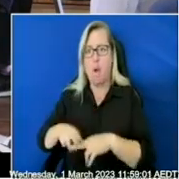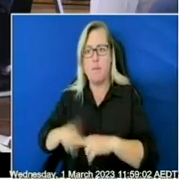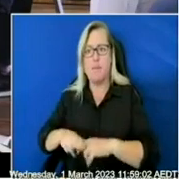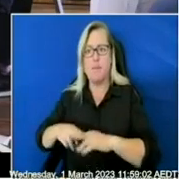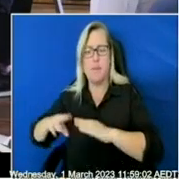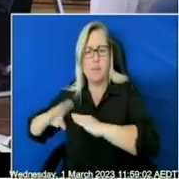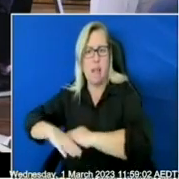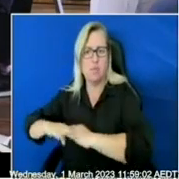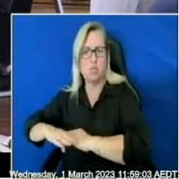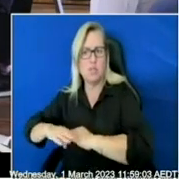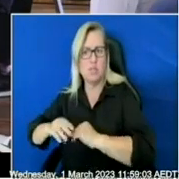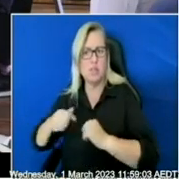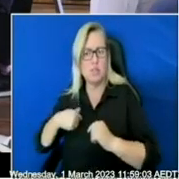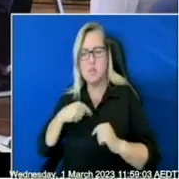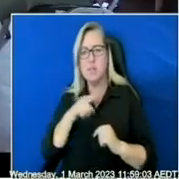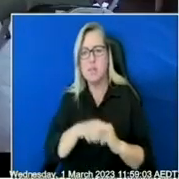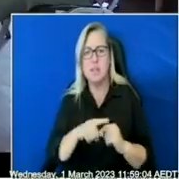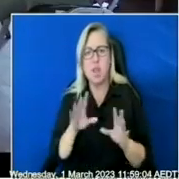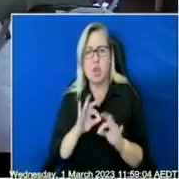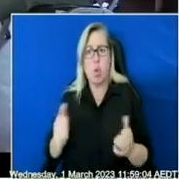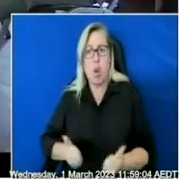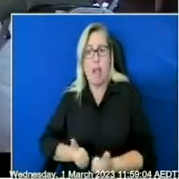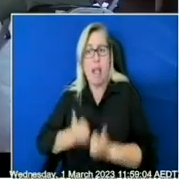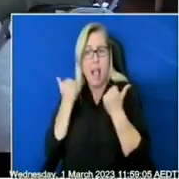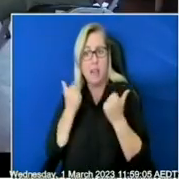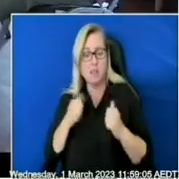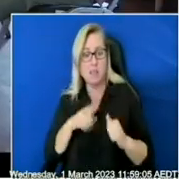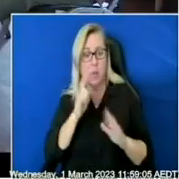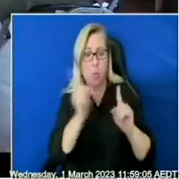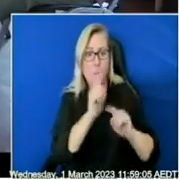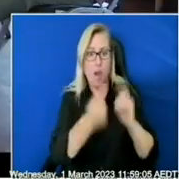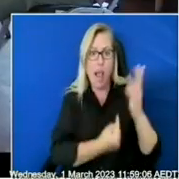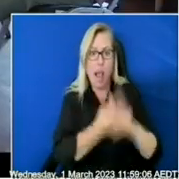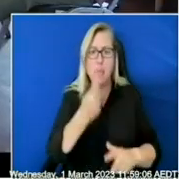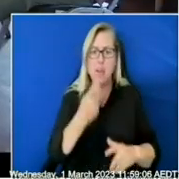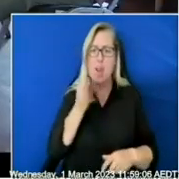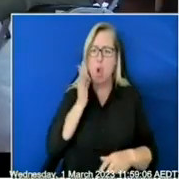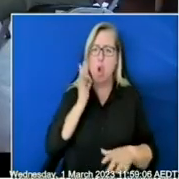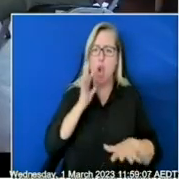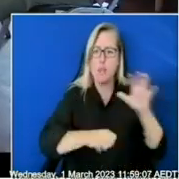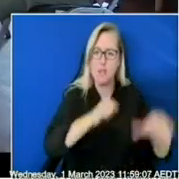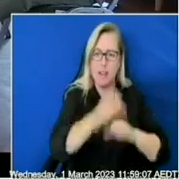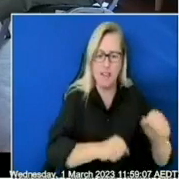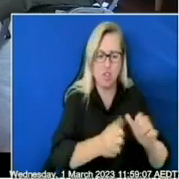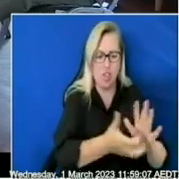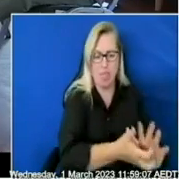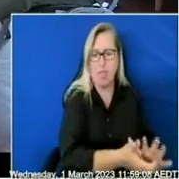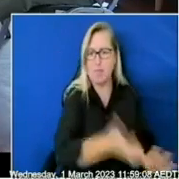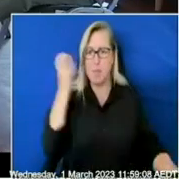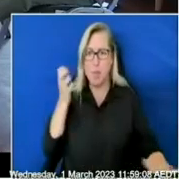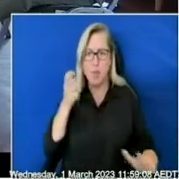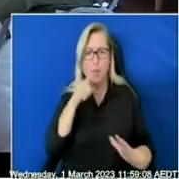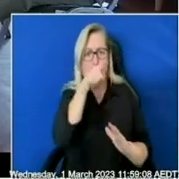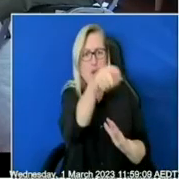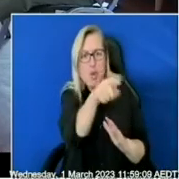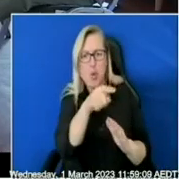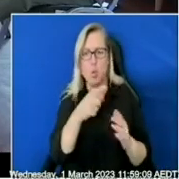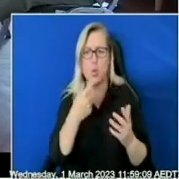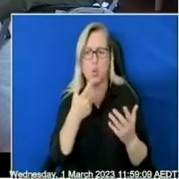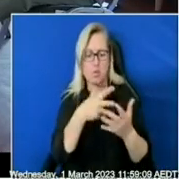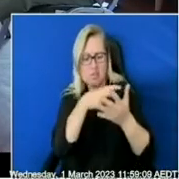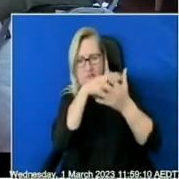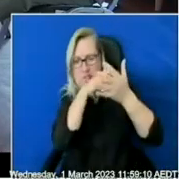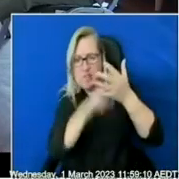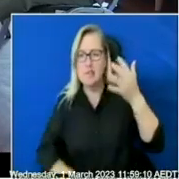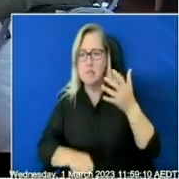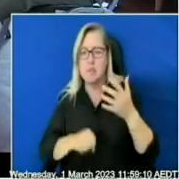and remove you and take you, right? So you're left feeling like it's like that in. Yeah. Yeah. There's that as well. How